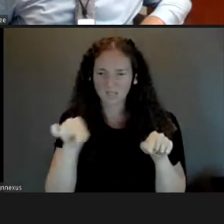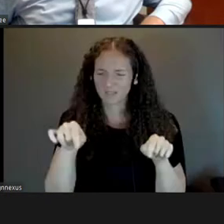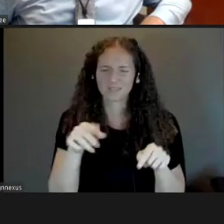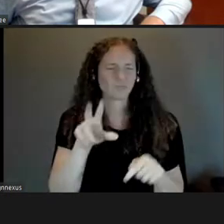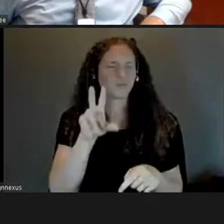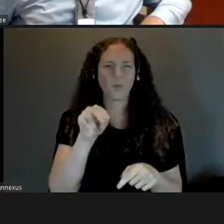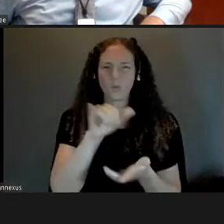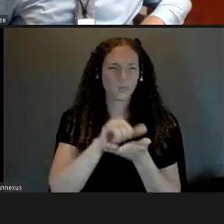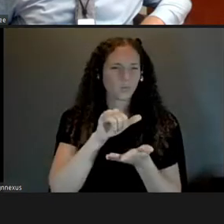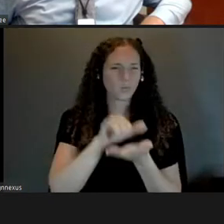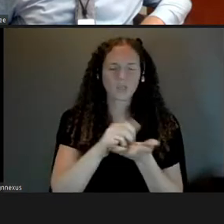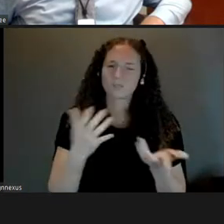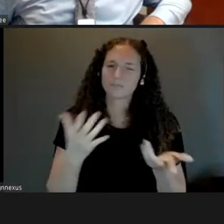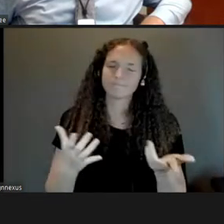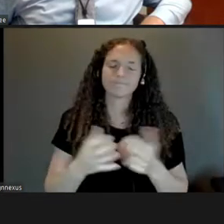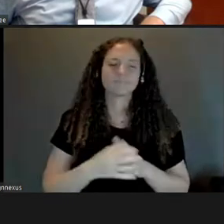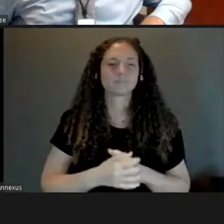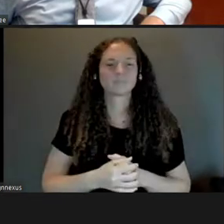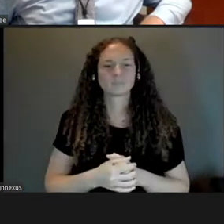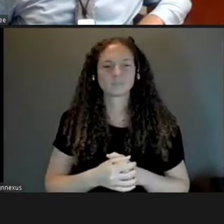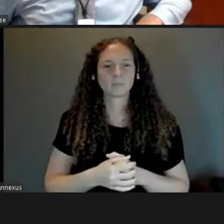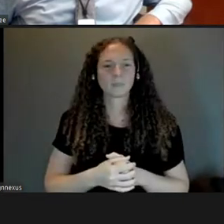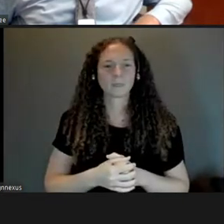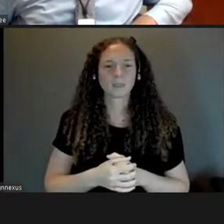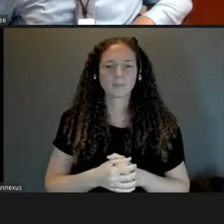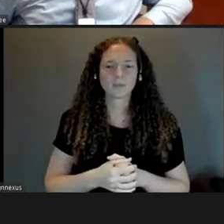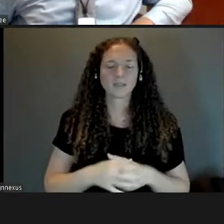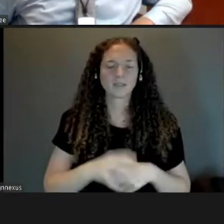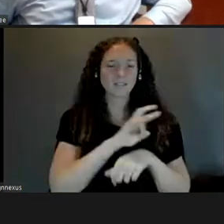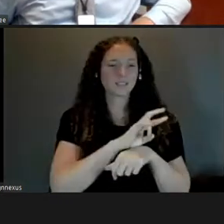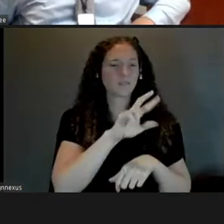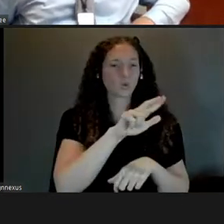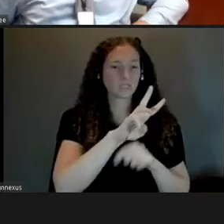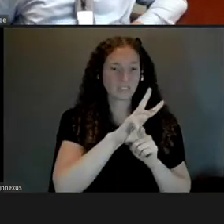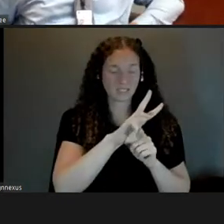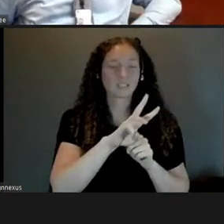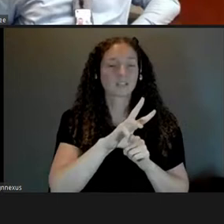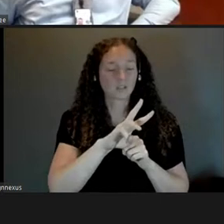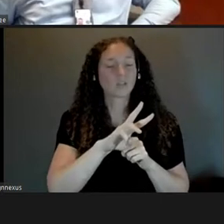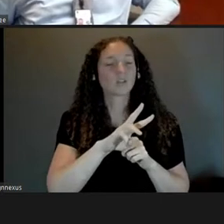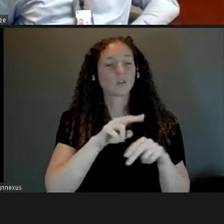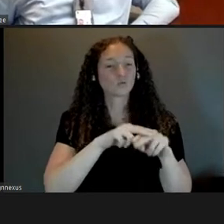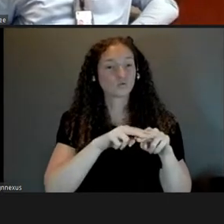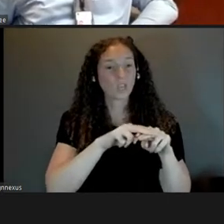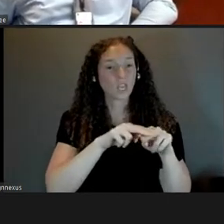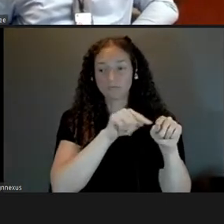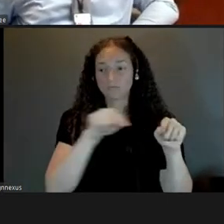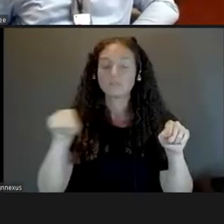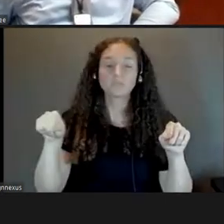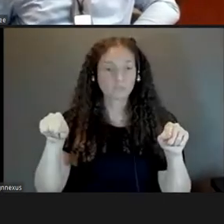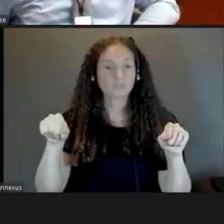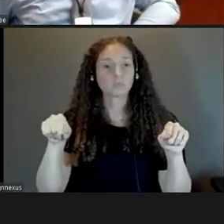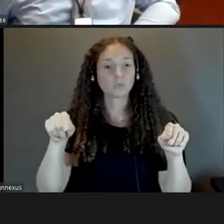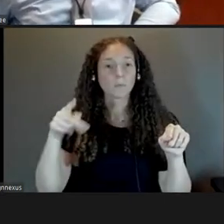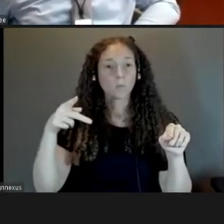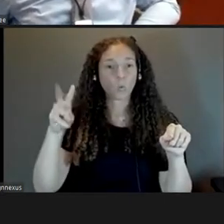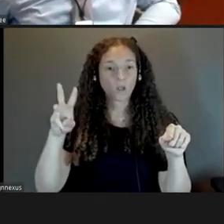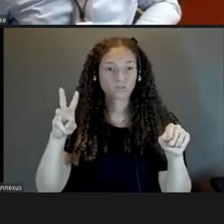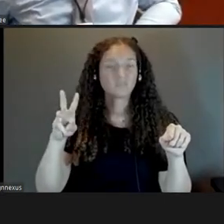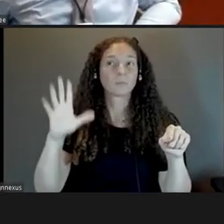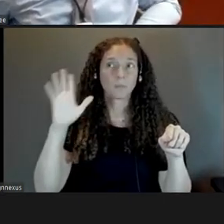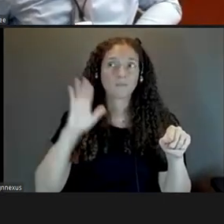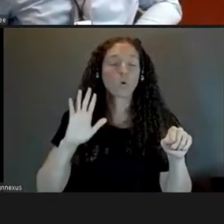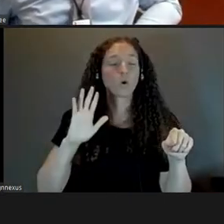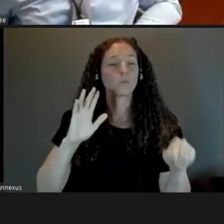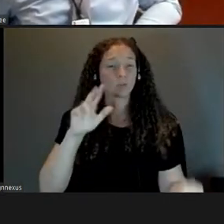way. You know, the old 736 train from Port Washington was 35 minutes. That's now going to be a